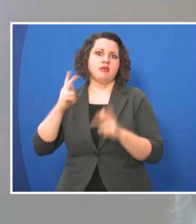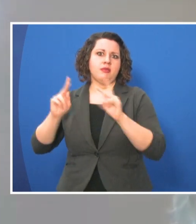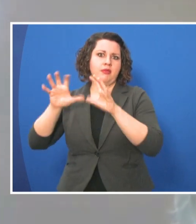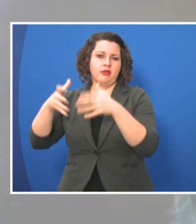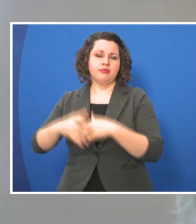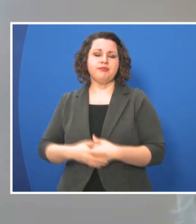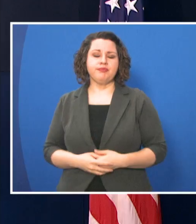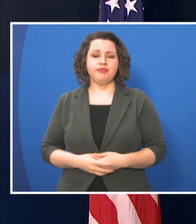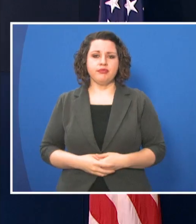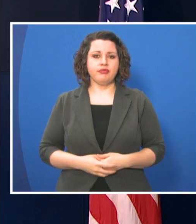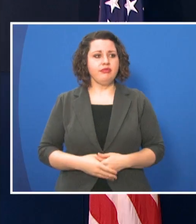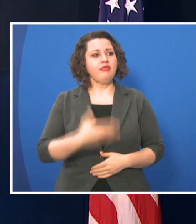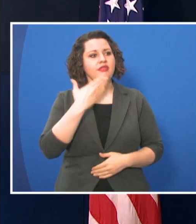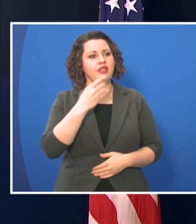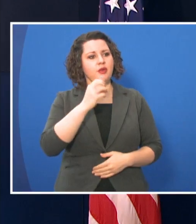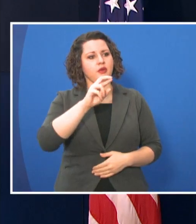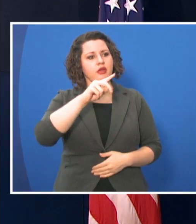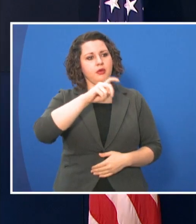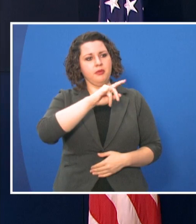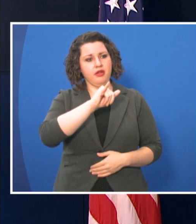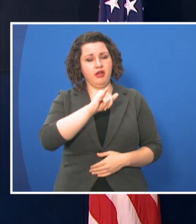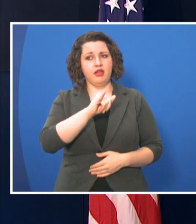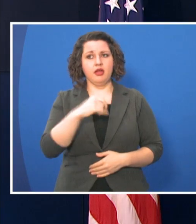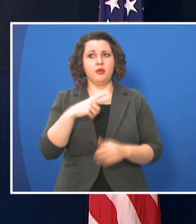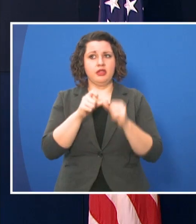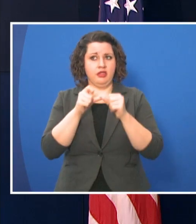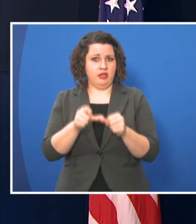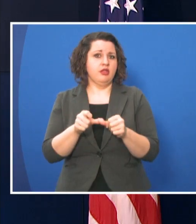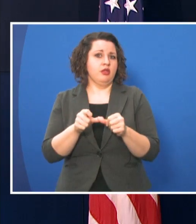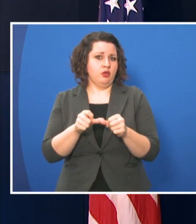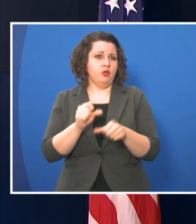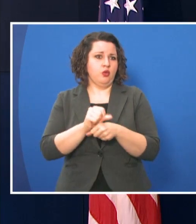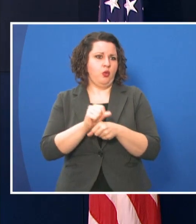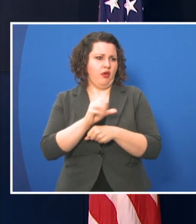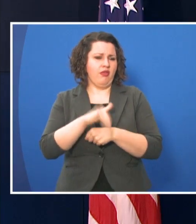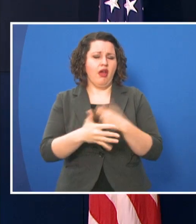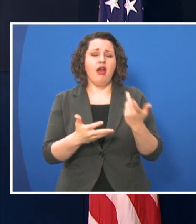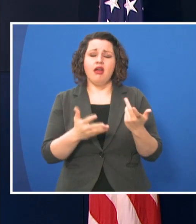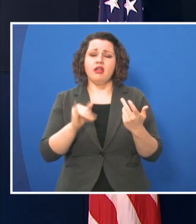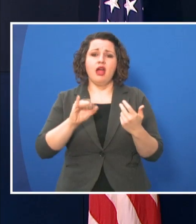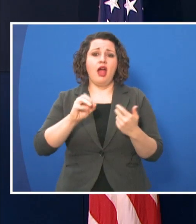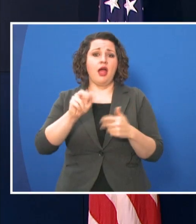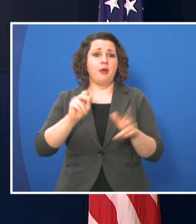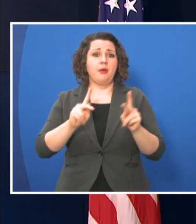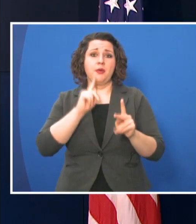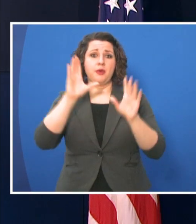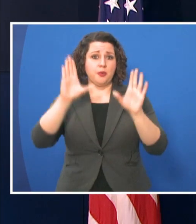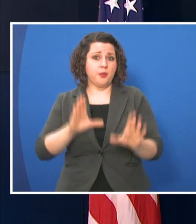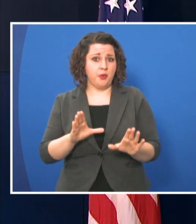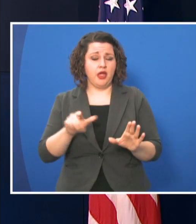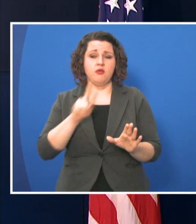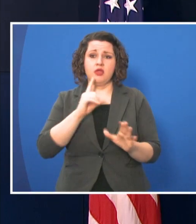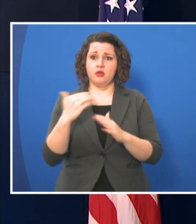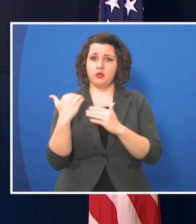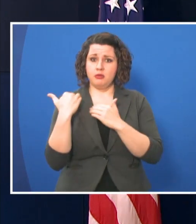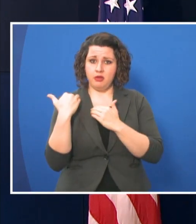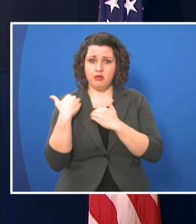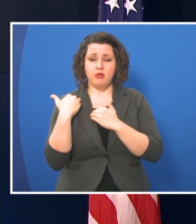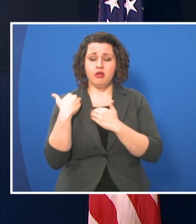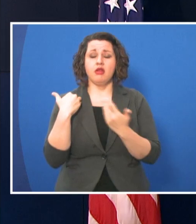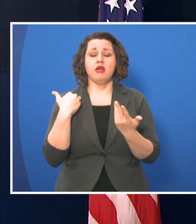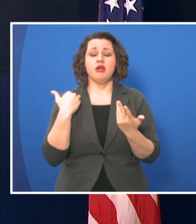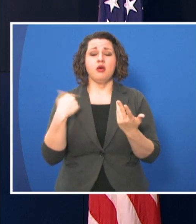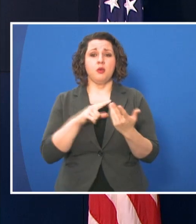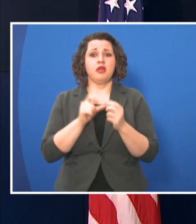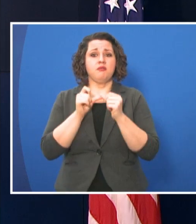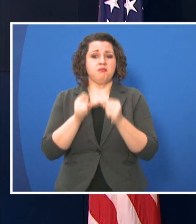population. Thank you, Dr. Padati, and we're going to continue to work on those. Iowans are doing a great job of being responsible, and as we do that and